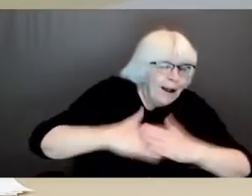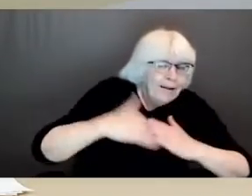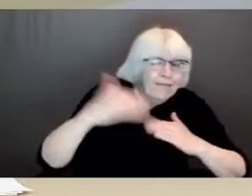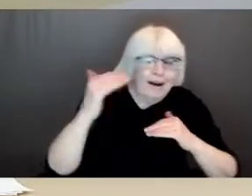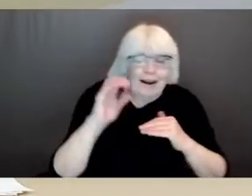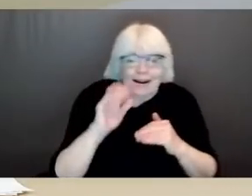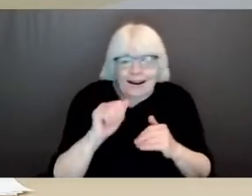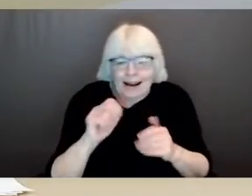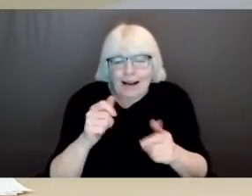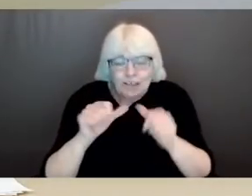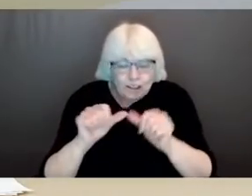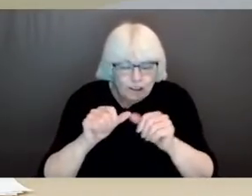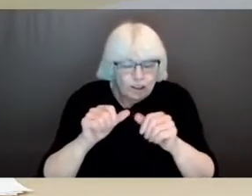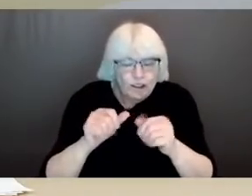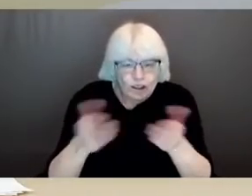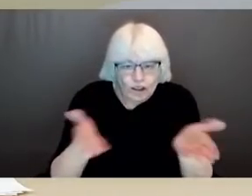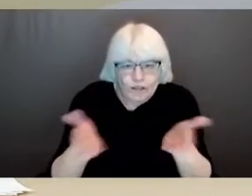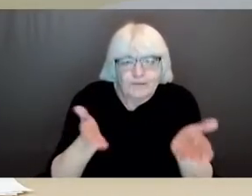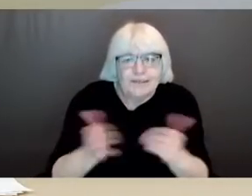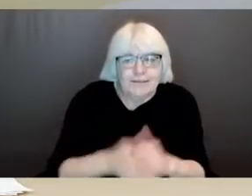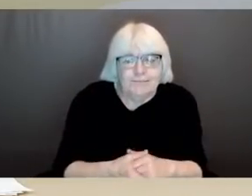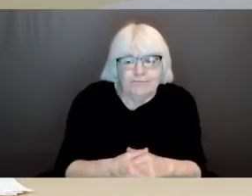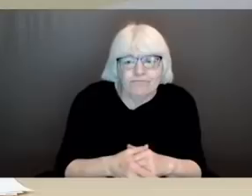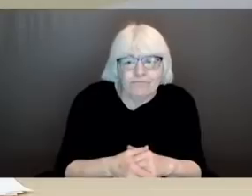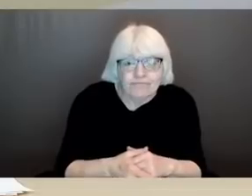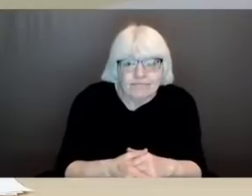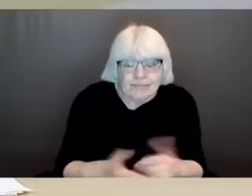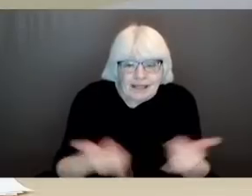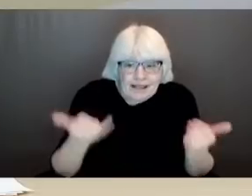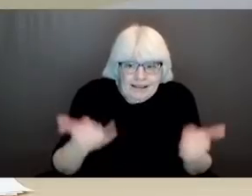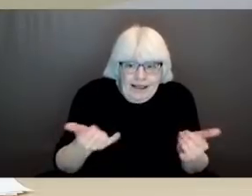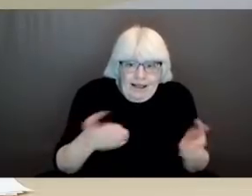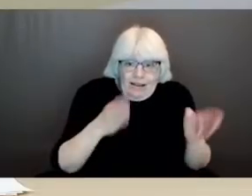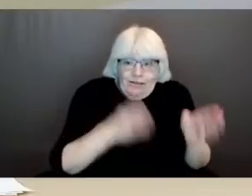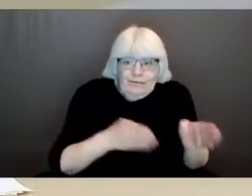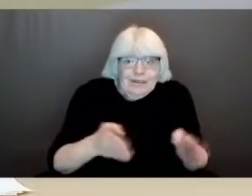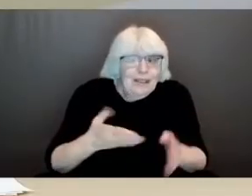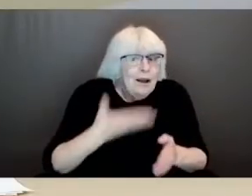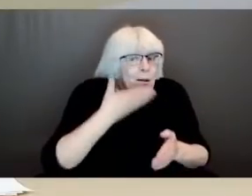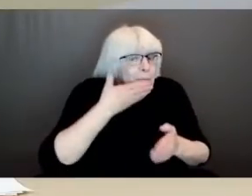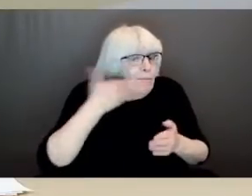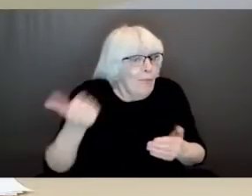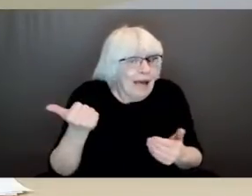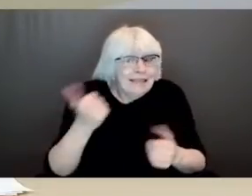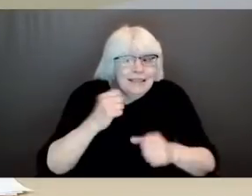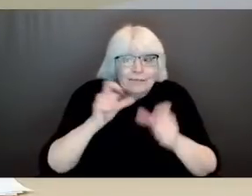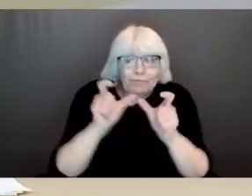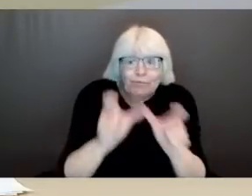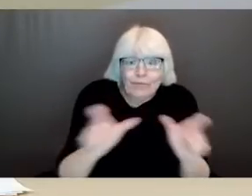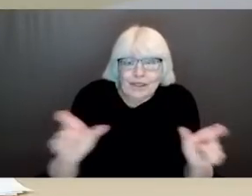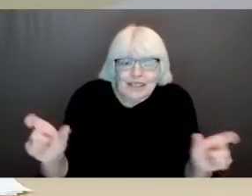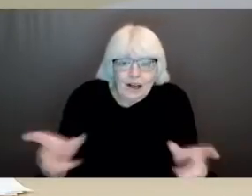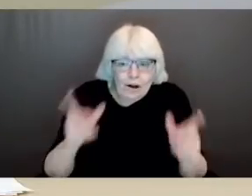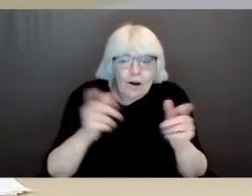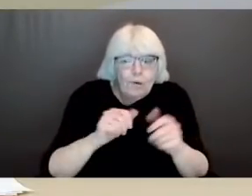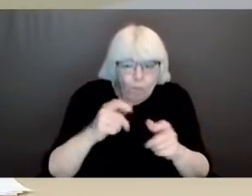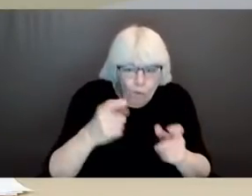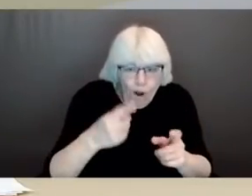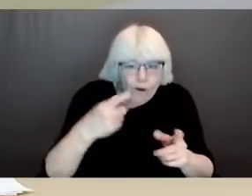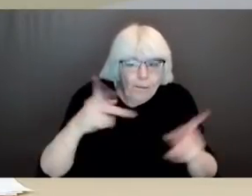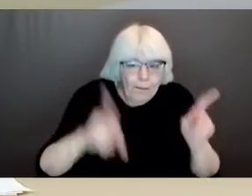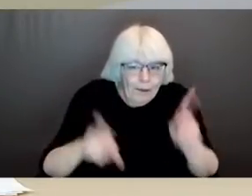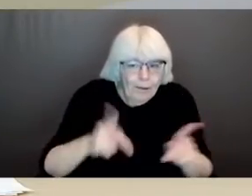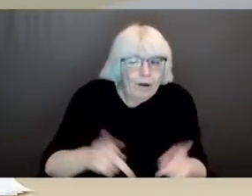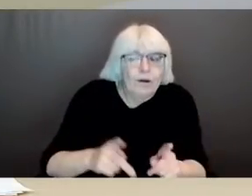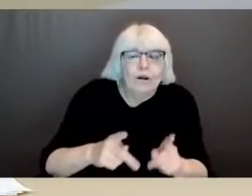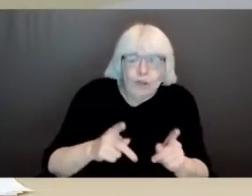As individuals, the best thing we can do to protect ourselves and others is to be fully vaccinated and to continue to follow the public health measures a little